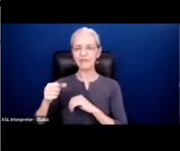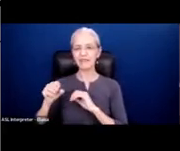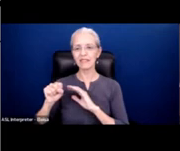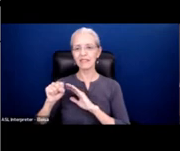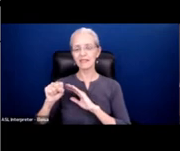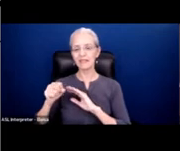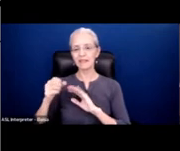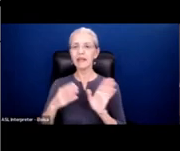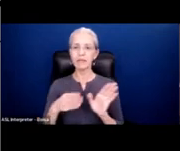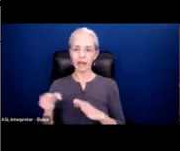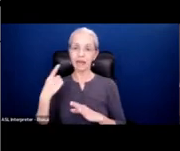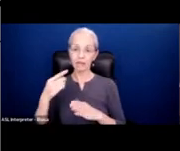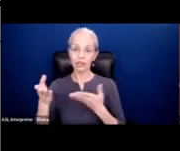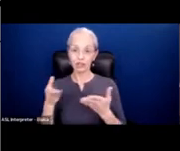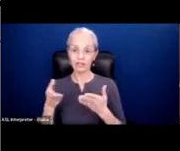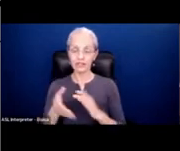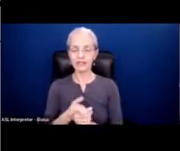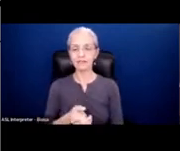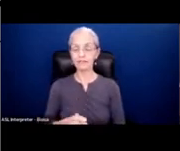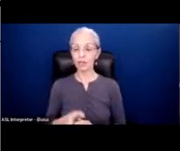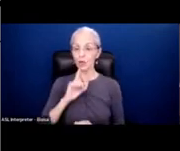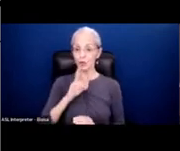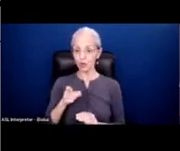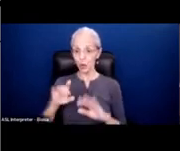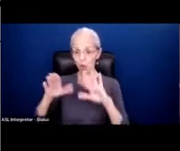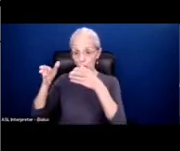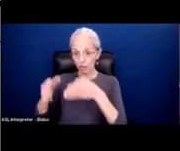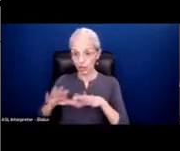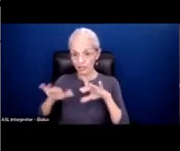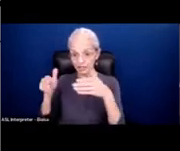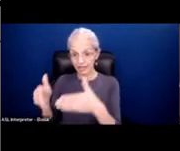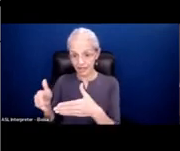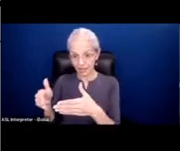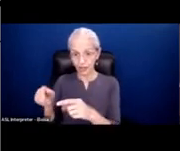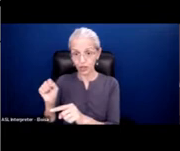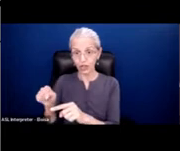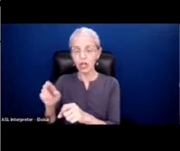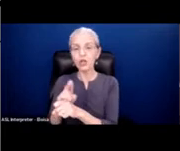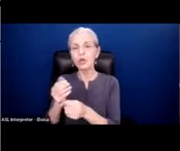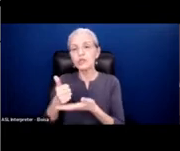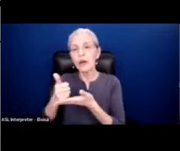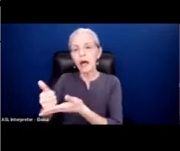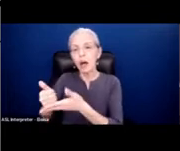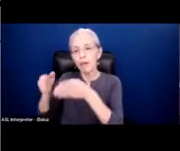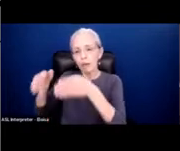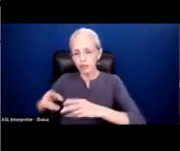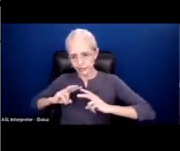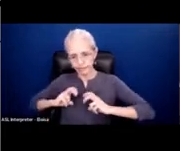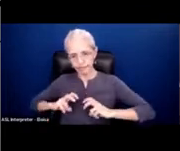in planning for services. True person-centered thinking and planning are used to help a person discover their